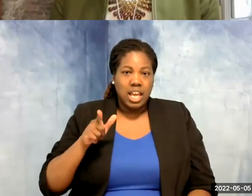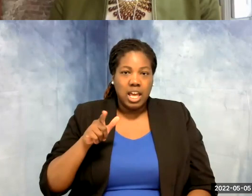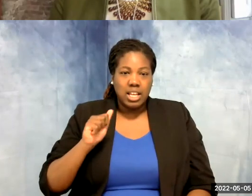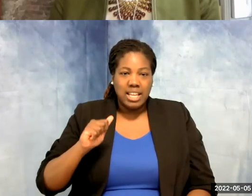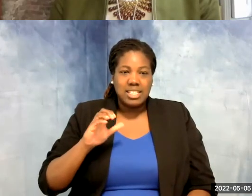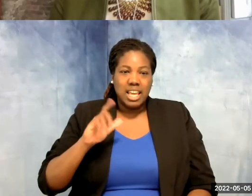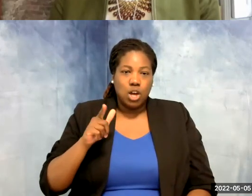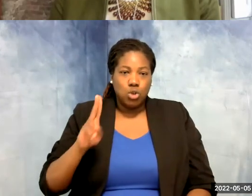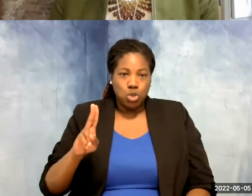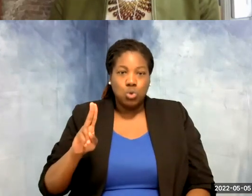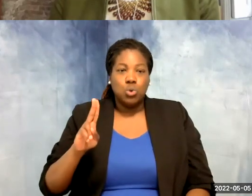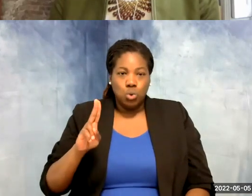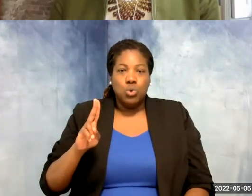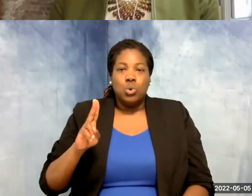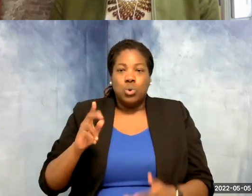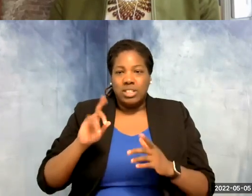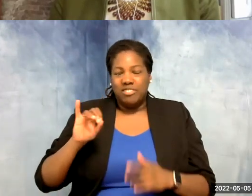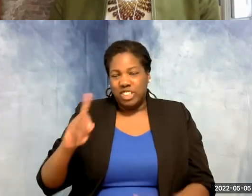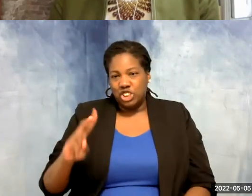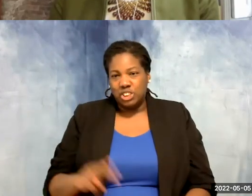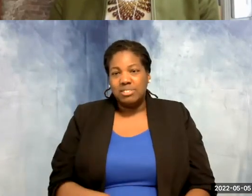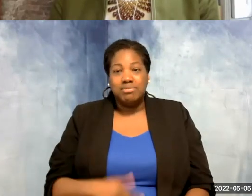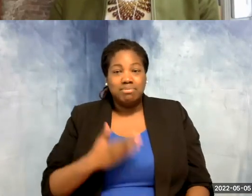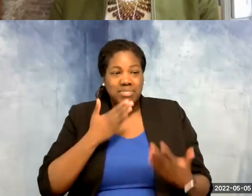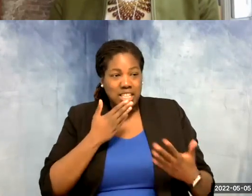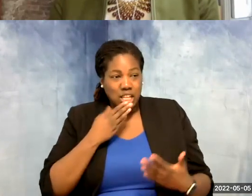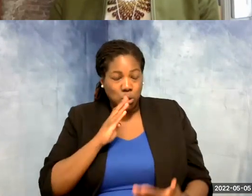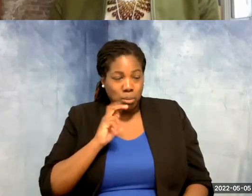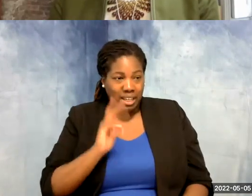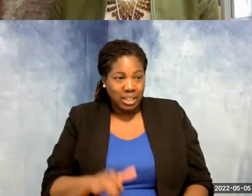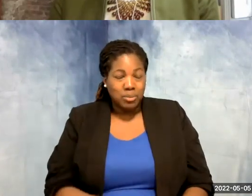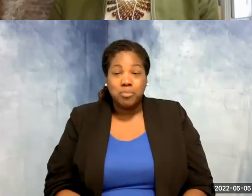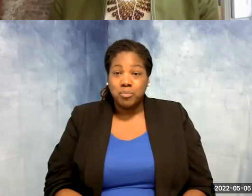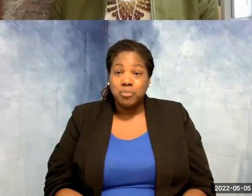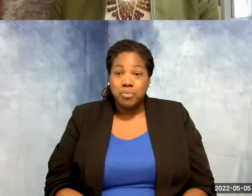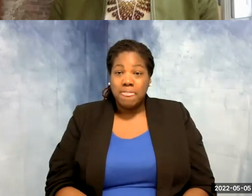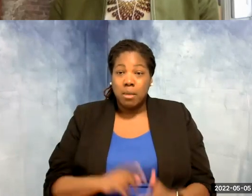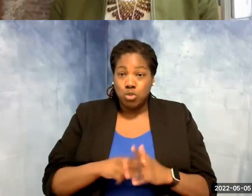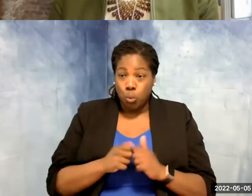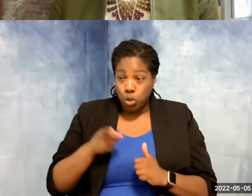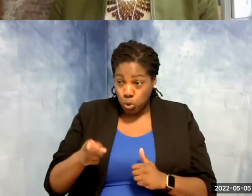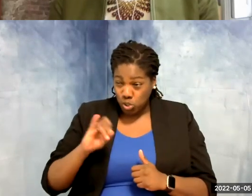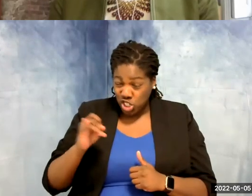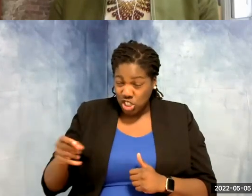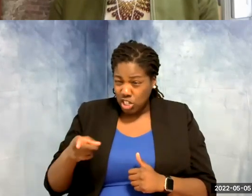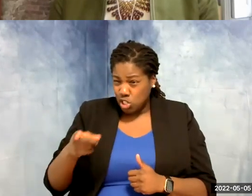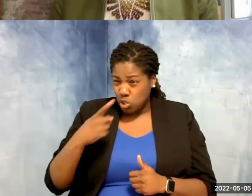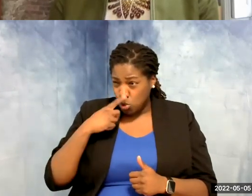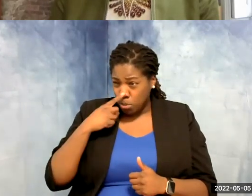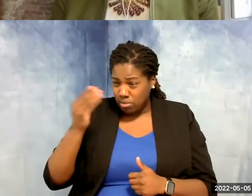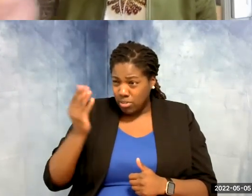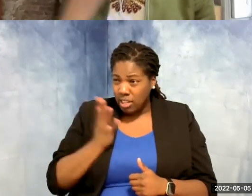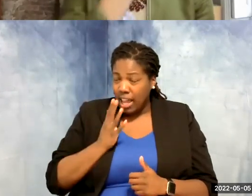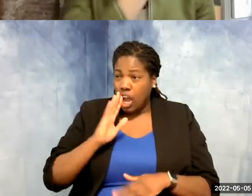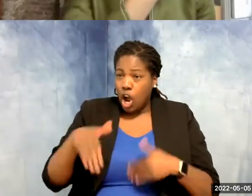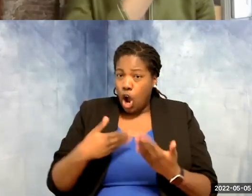JJ. Thank you, Becky. All right, JJ, let me start with you. Can you tell us about